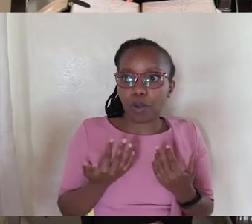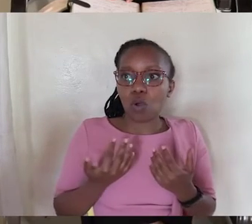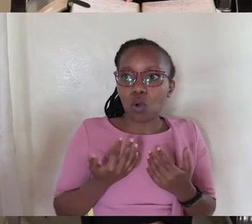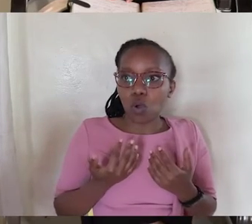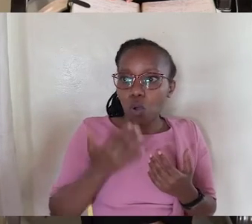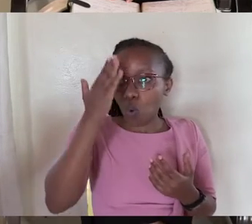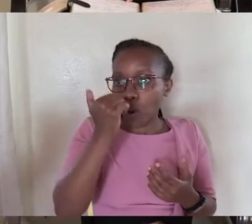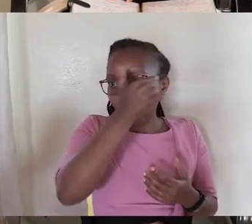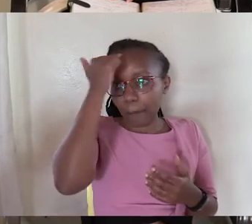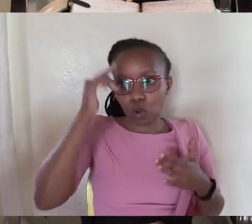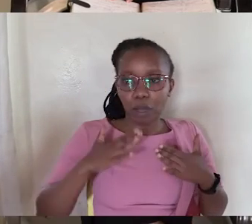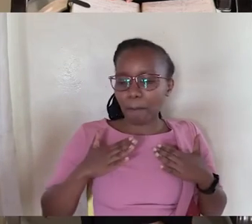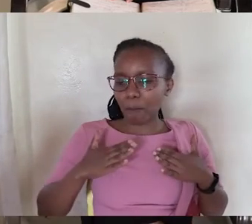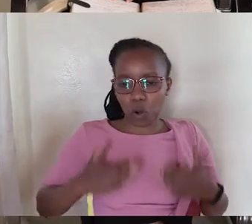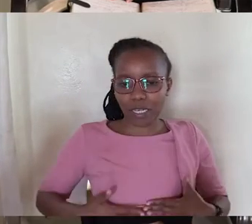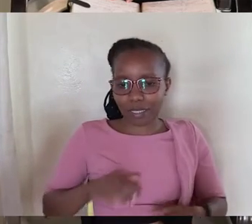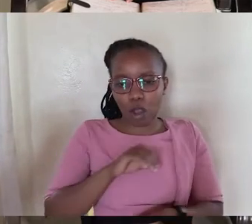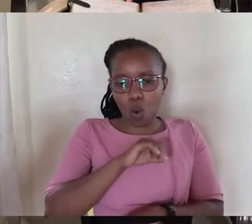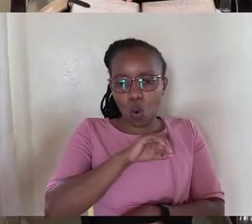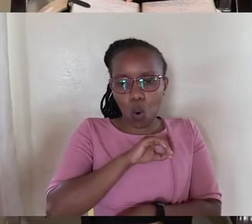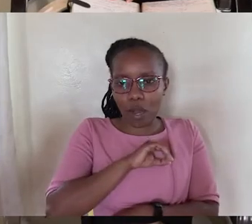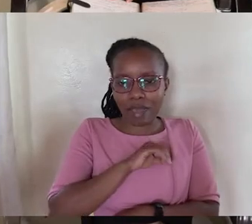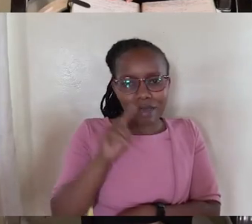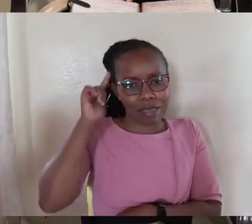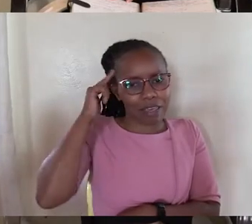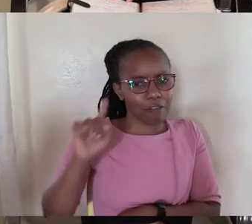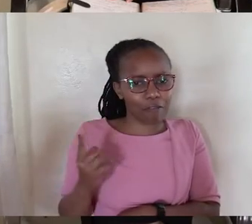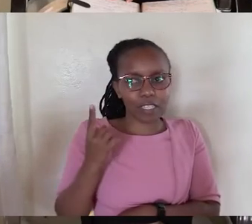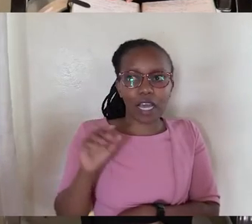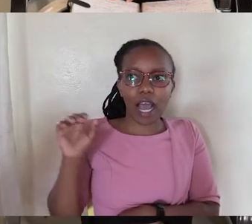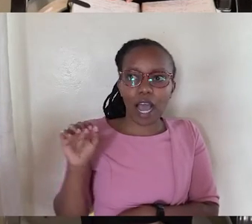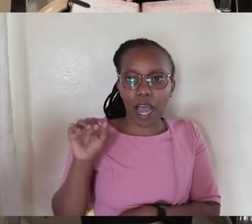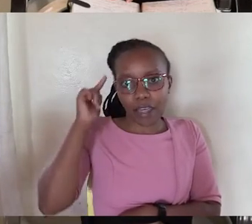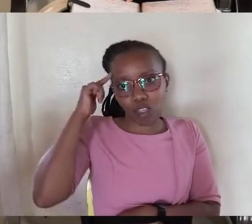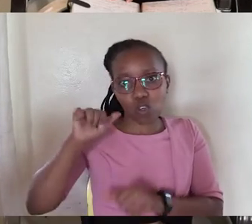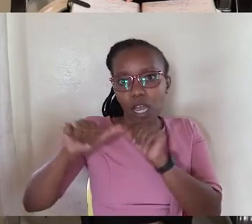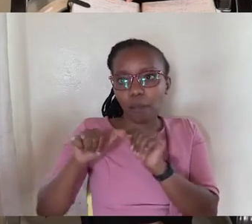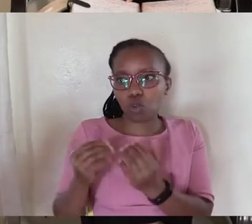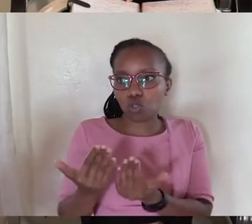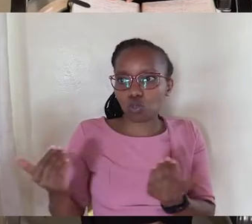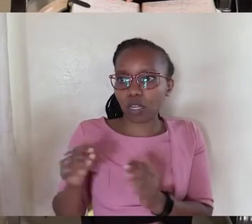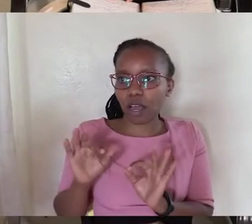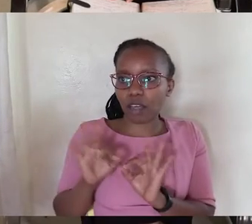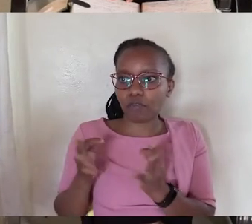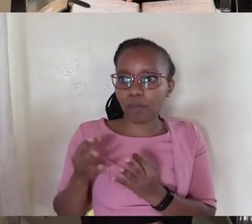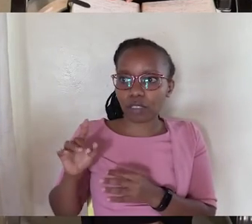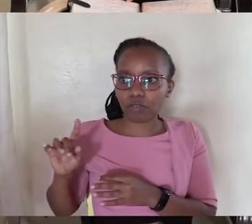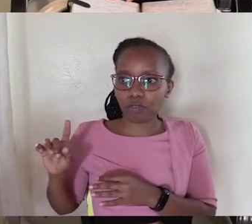bodies were second. They did not think about themselves first. They thought about the children and their families first.